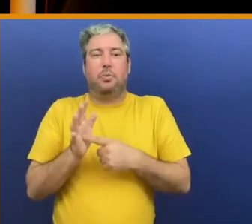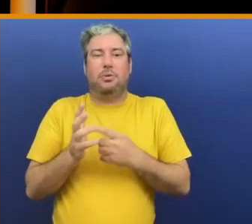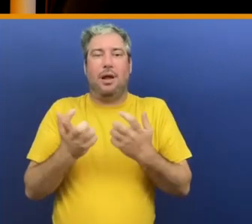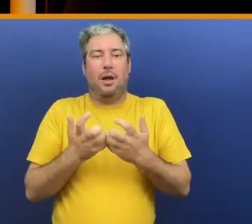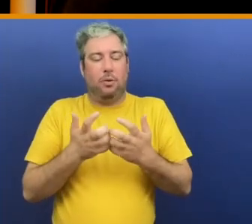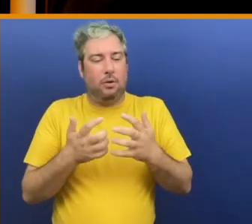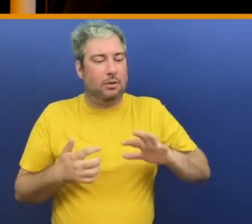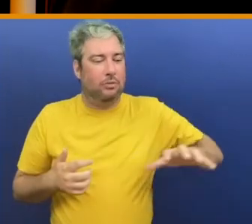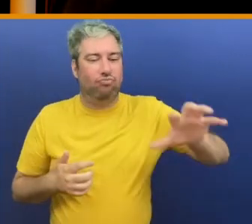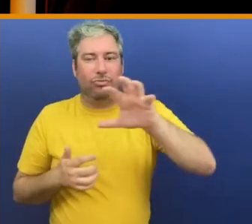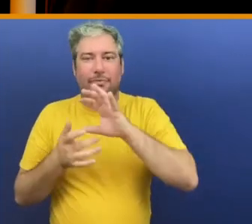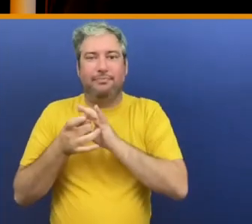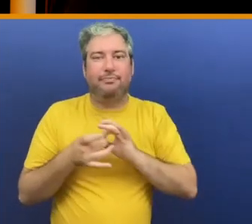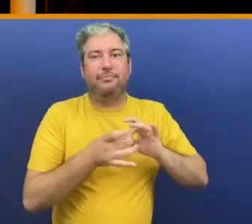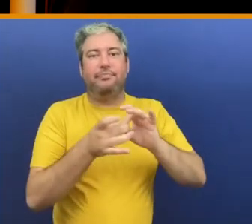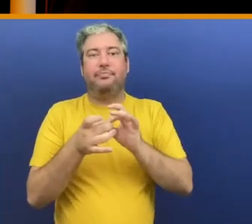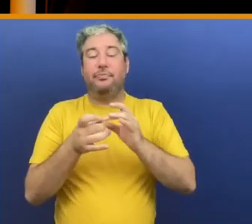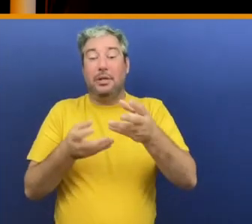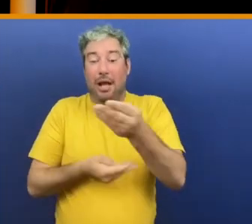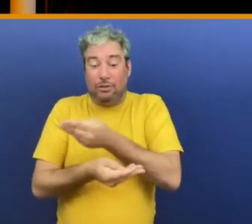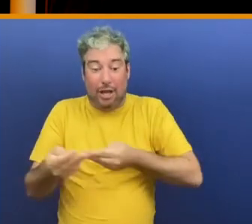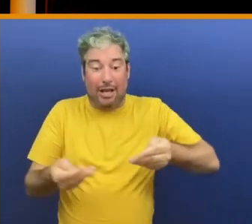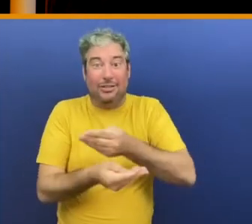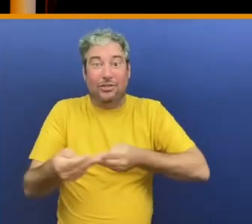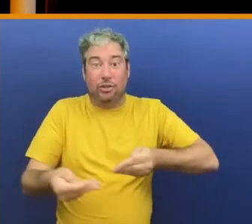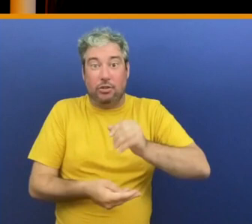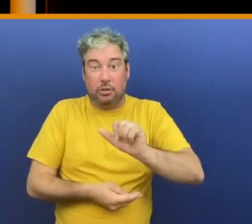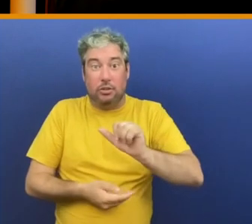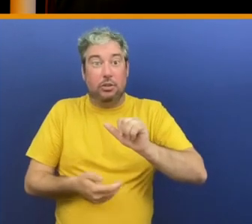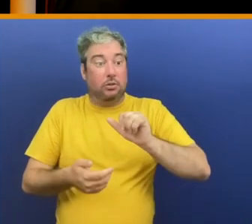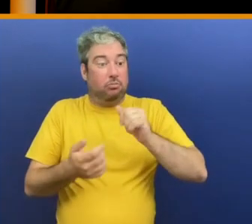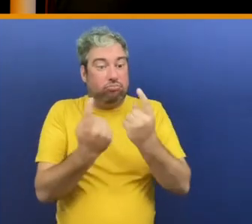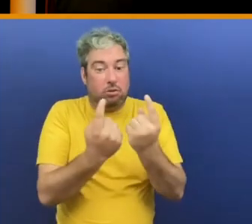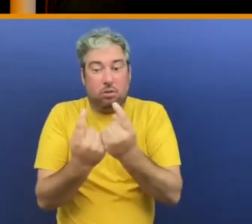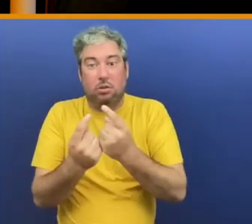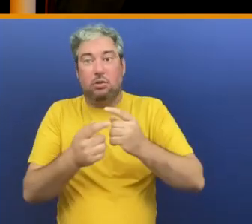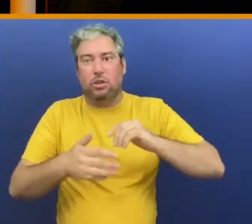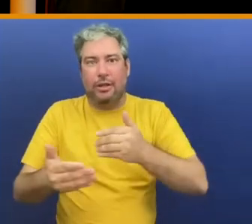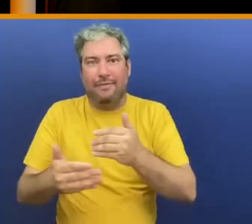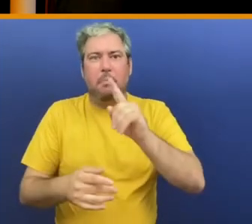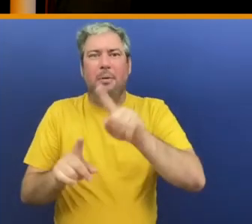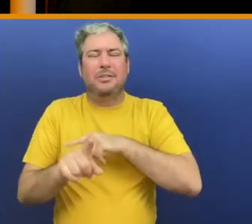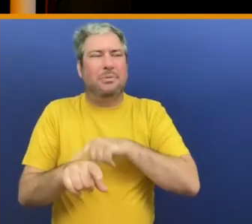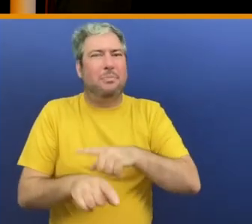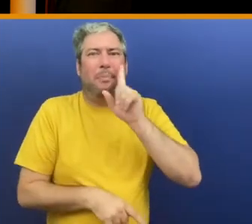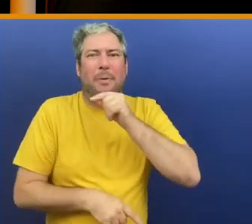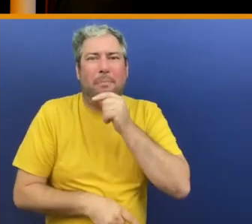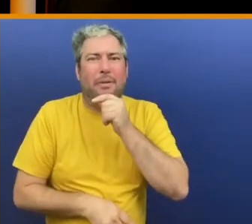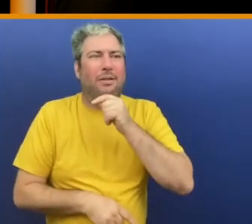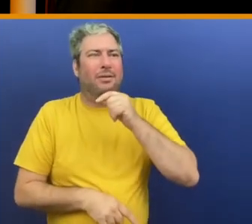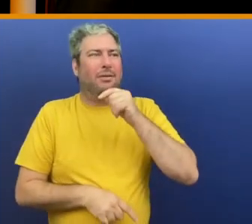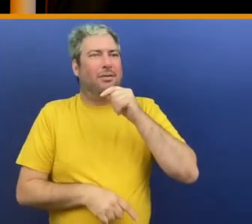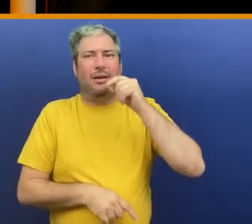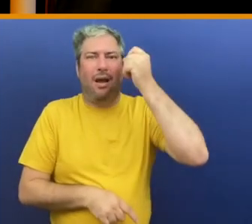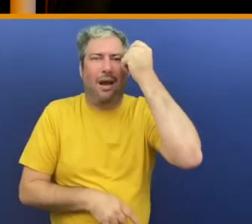ideas. And despite the best efforts of a certain breed of narrow-minded nationalists, our exports